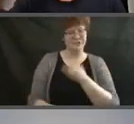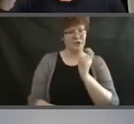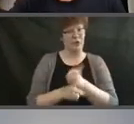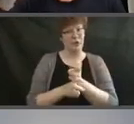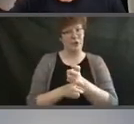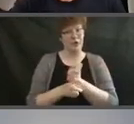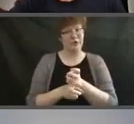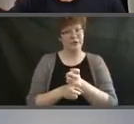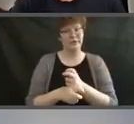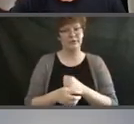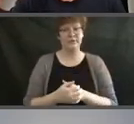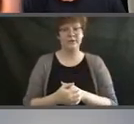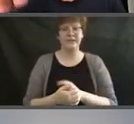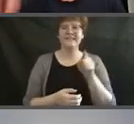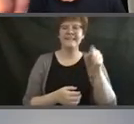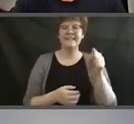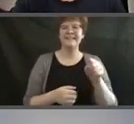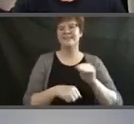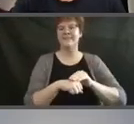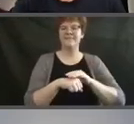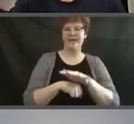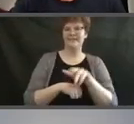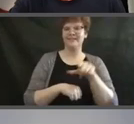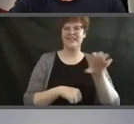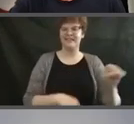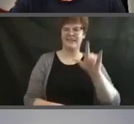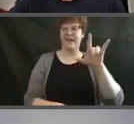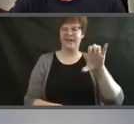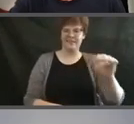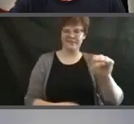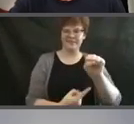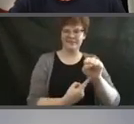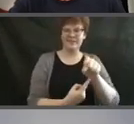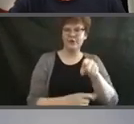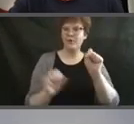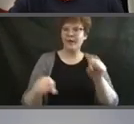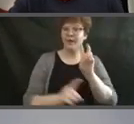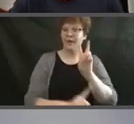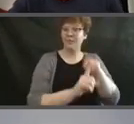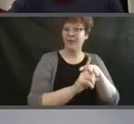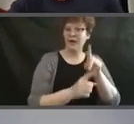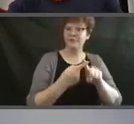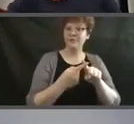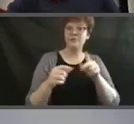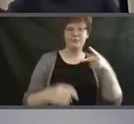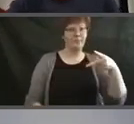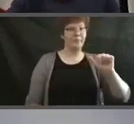these effects or these styles that are being applied to paths. So you can always go back and edit the brush, or you can